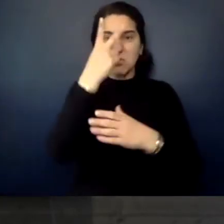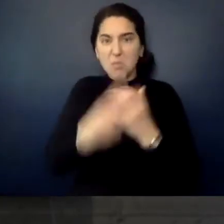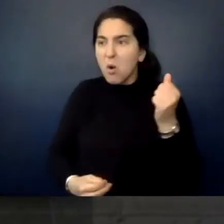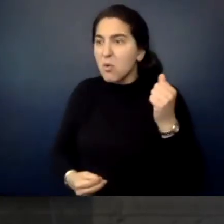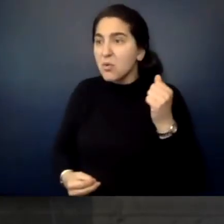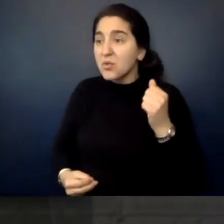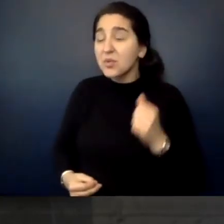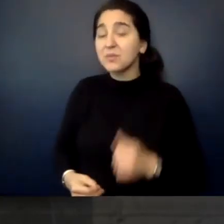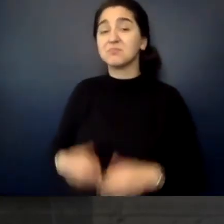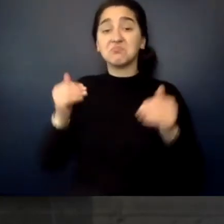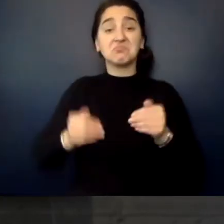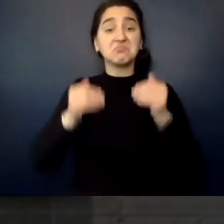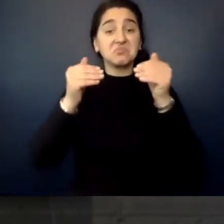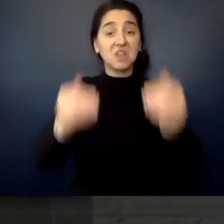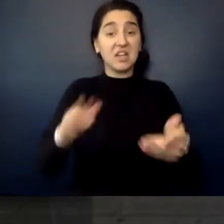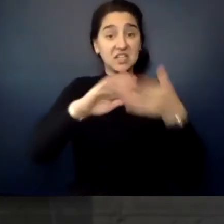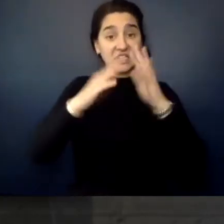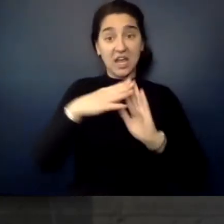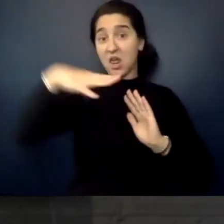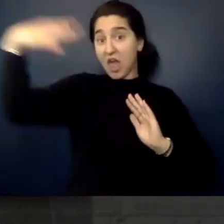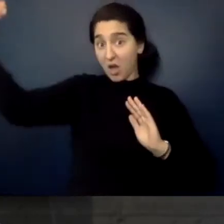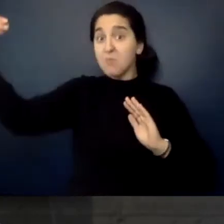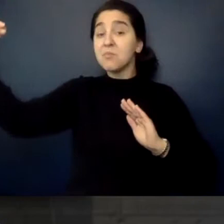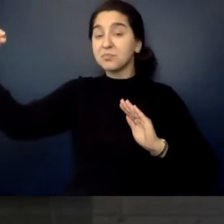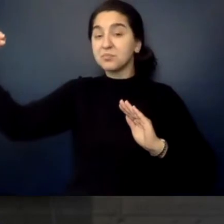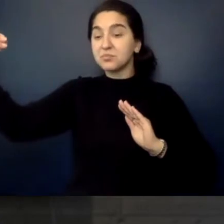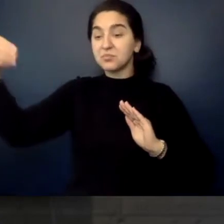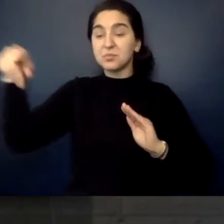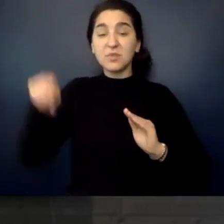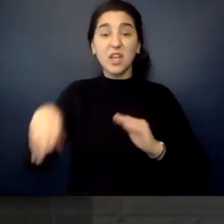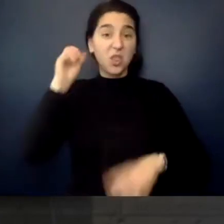him out and stone him to death."